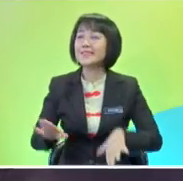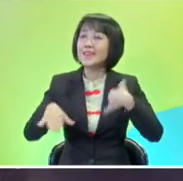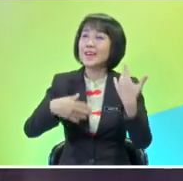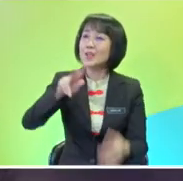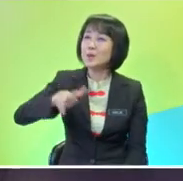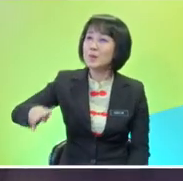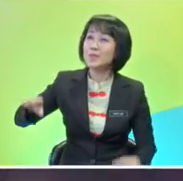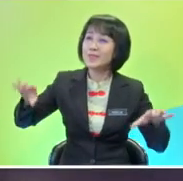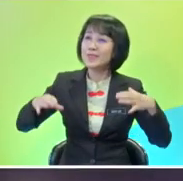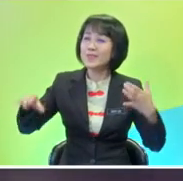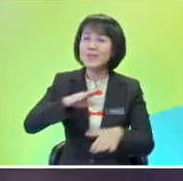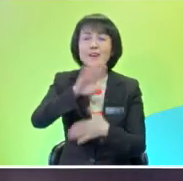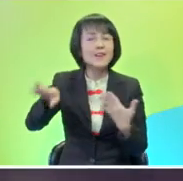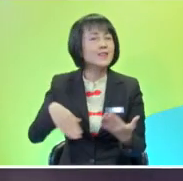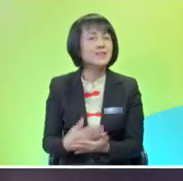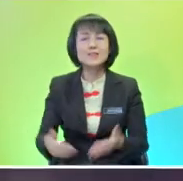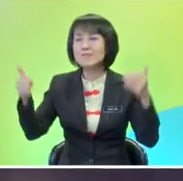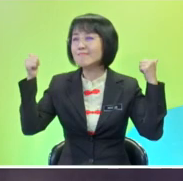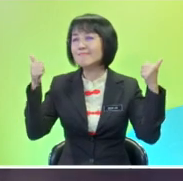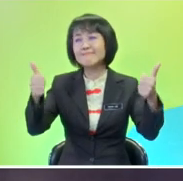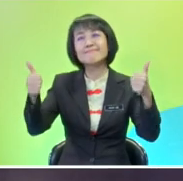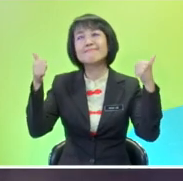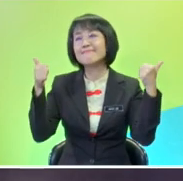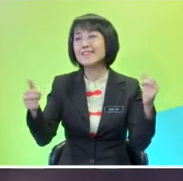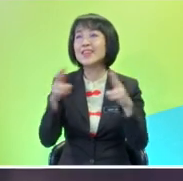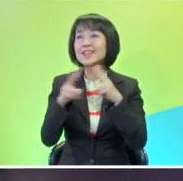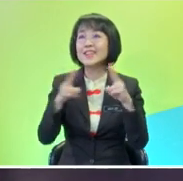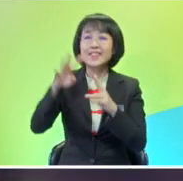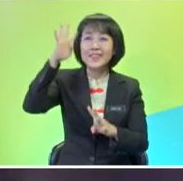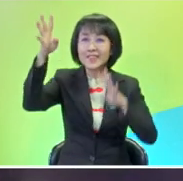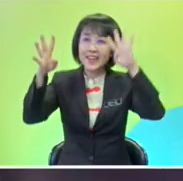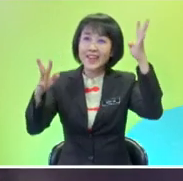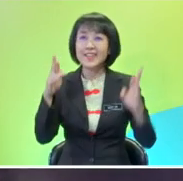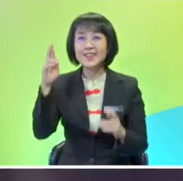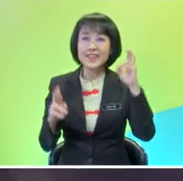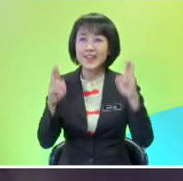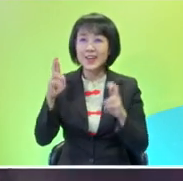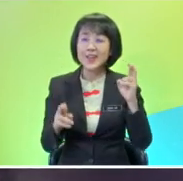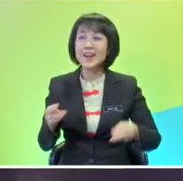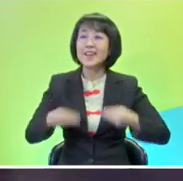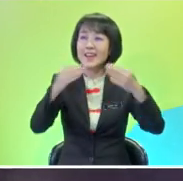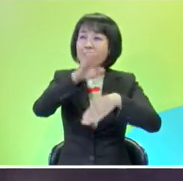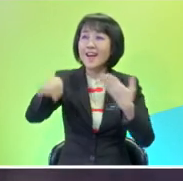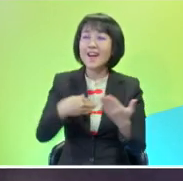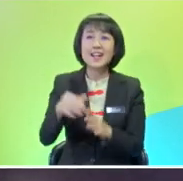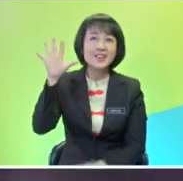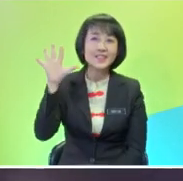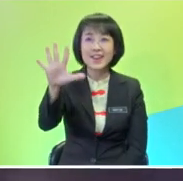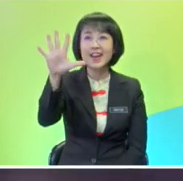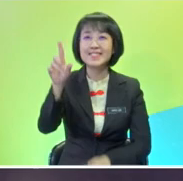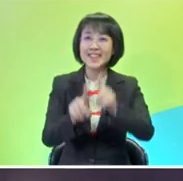All of them did amazingly well. Very creative robots. I will give all of them